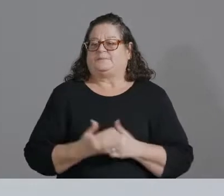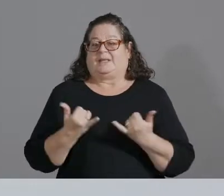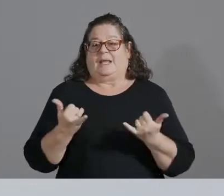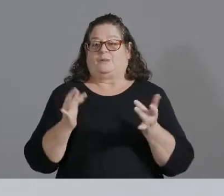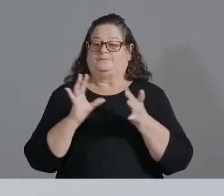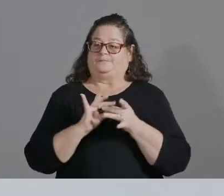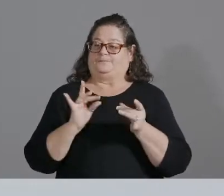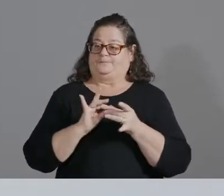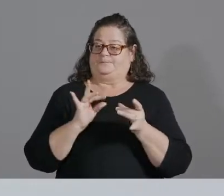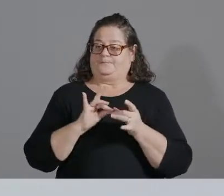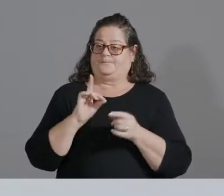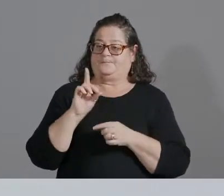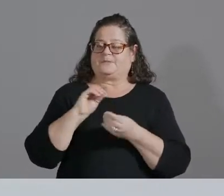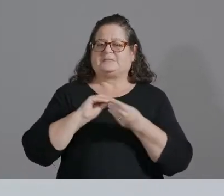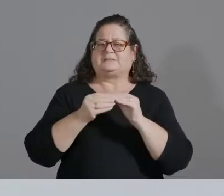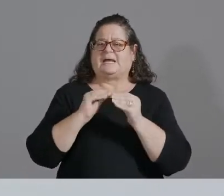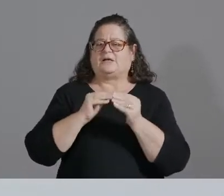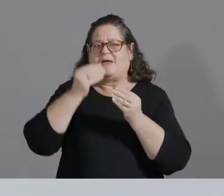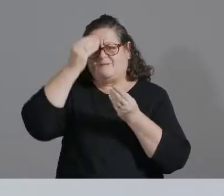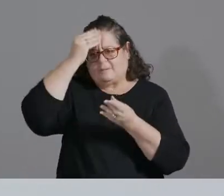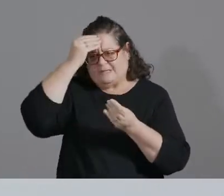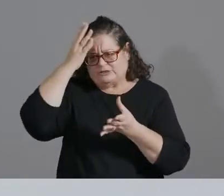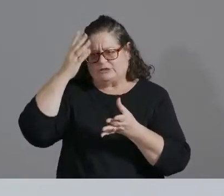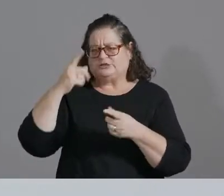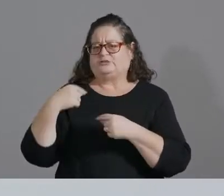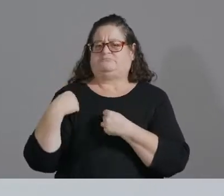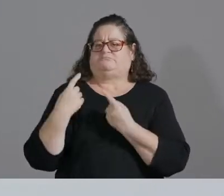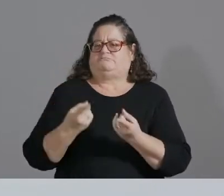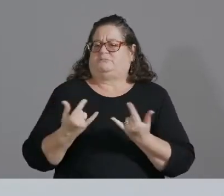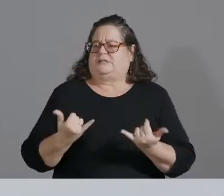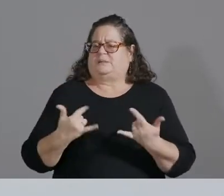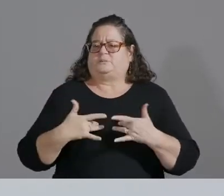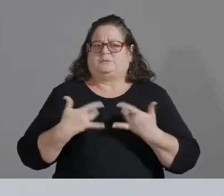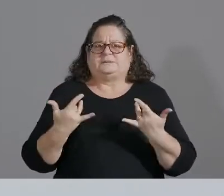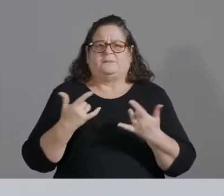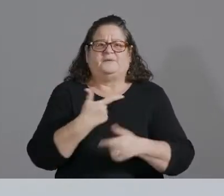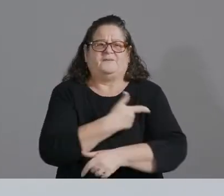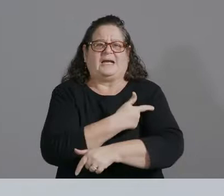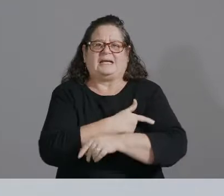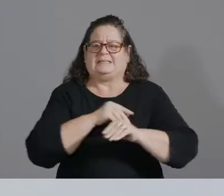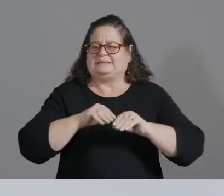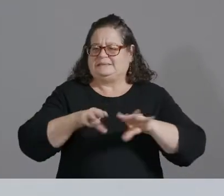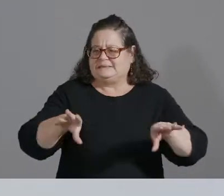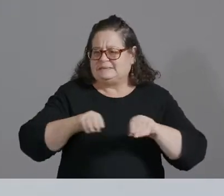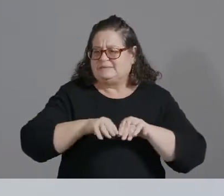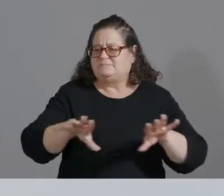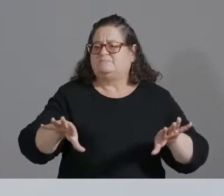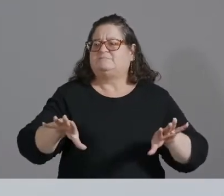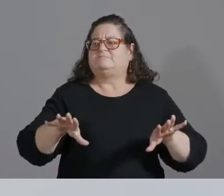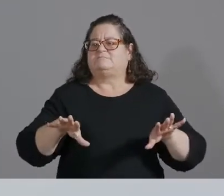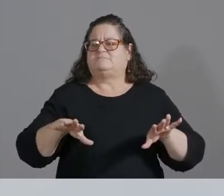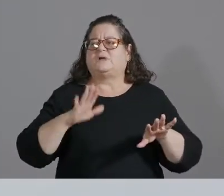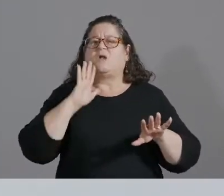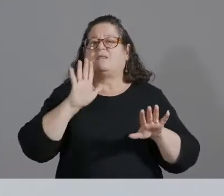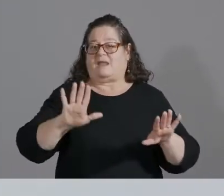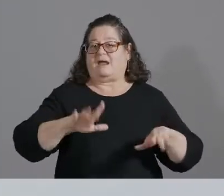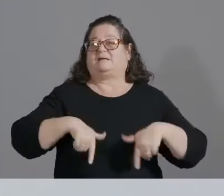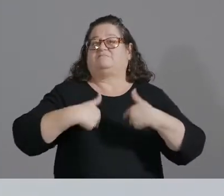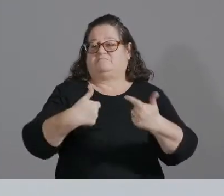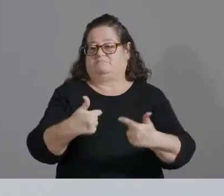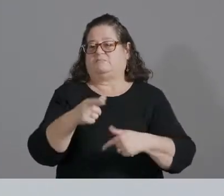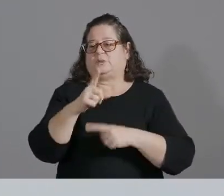vaccine distribution in Arizona, and then I will provide time to answer questions. So next slide for me,